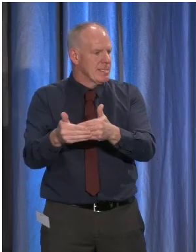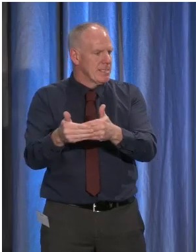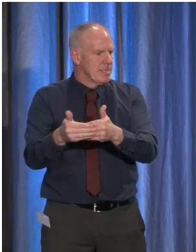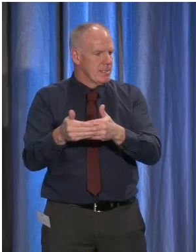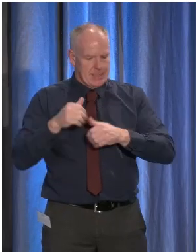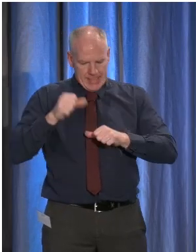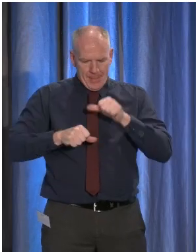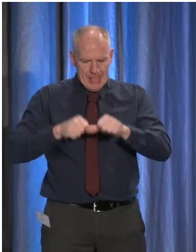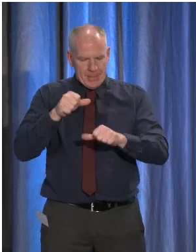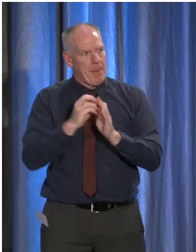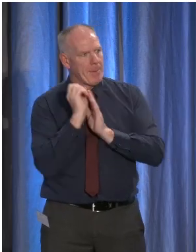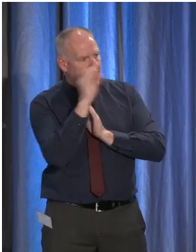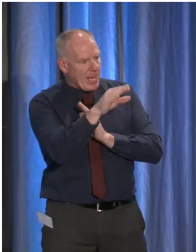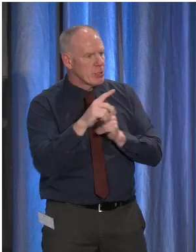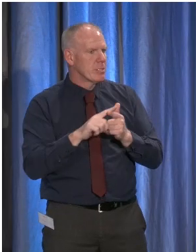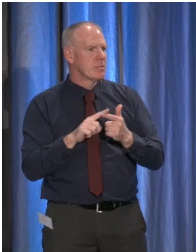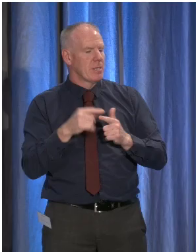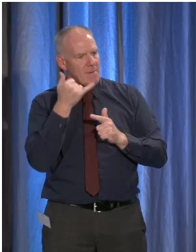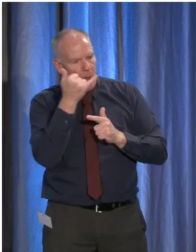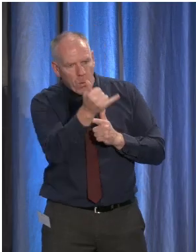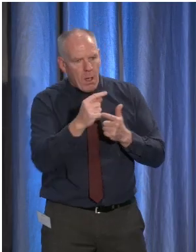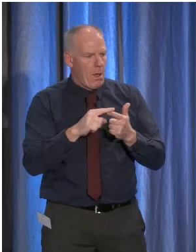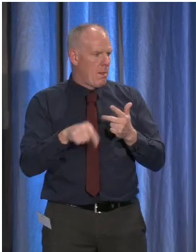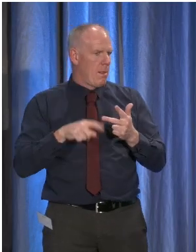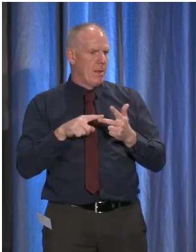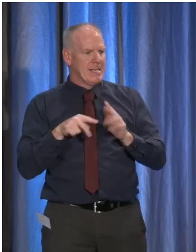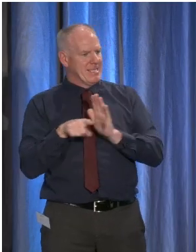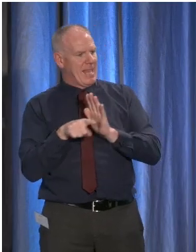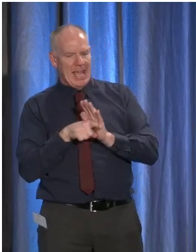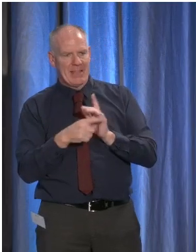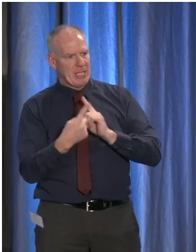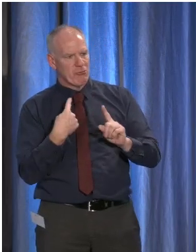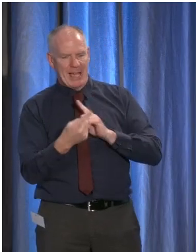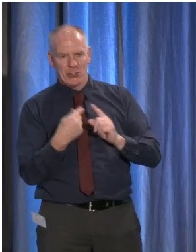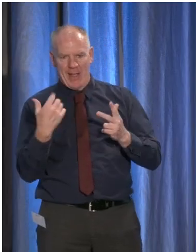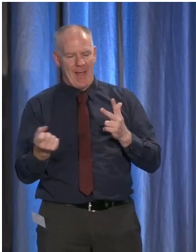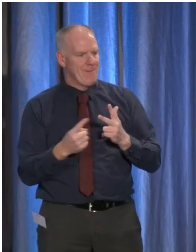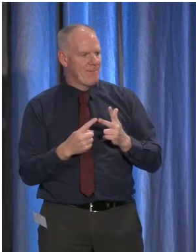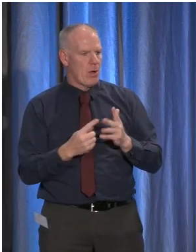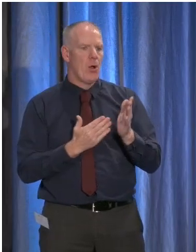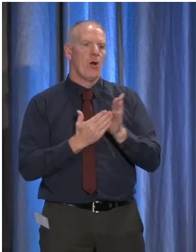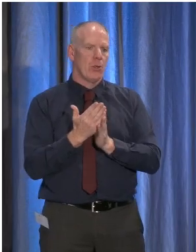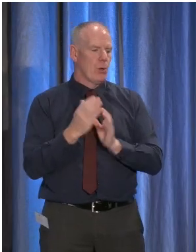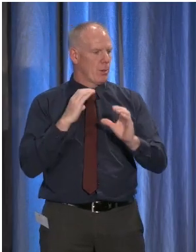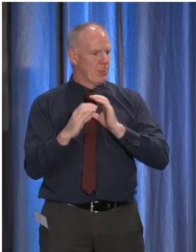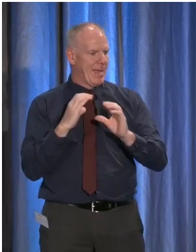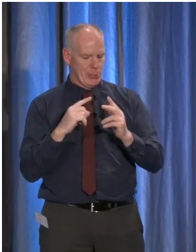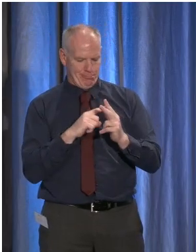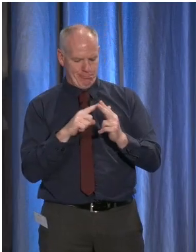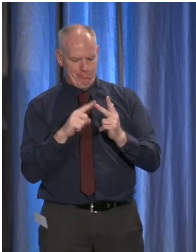the application they made, the phone call they made, the negative interaction they had in that